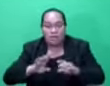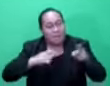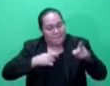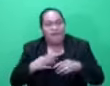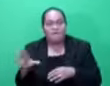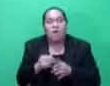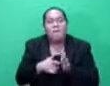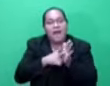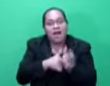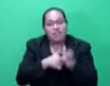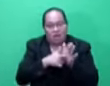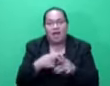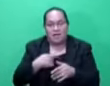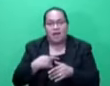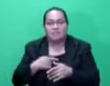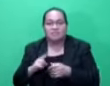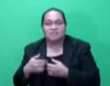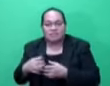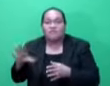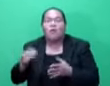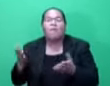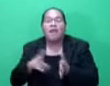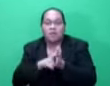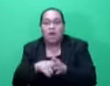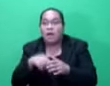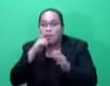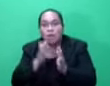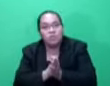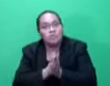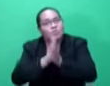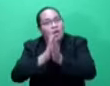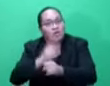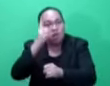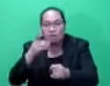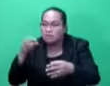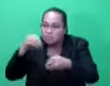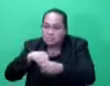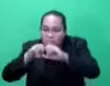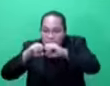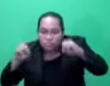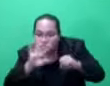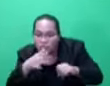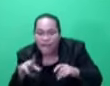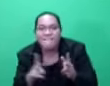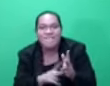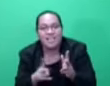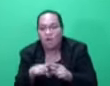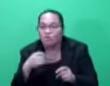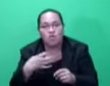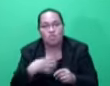I was originally from Lautoka, Honorable Speaker, there's solitude and people are worshiping God. In the villages, there's no more